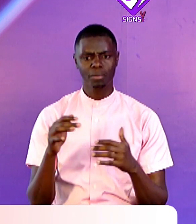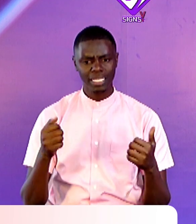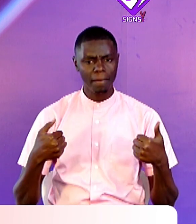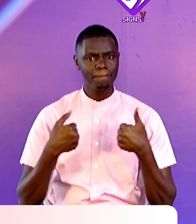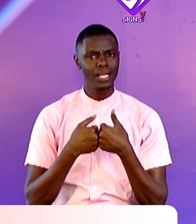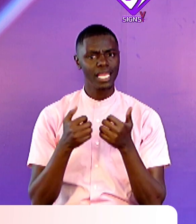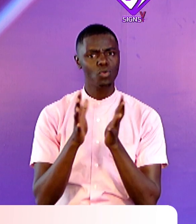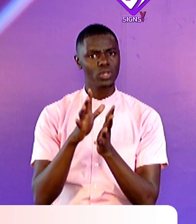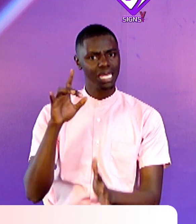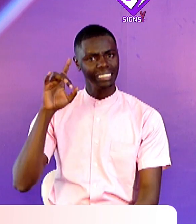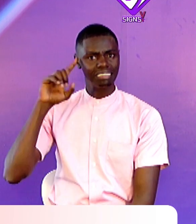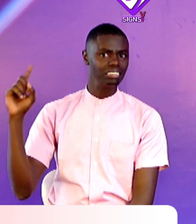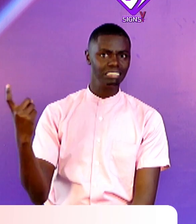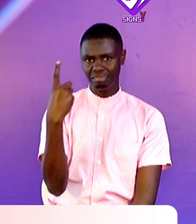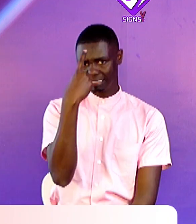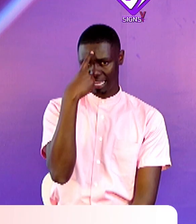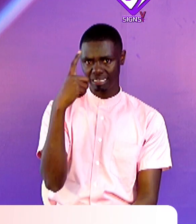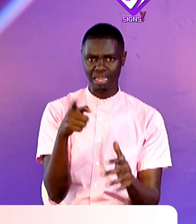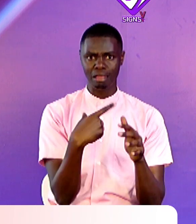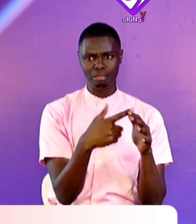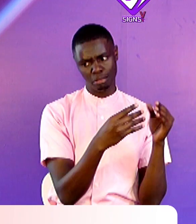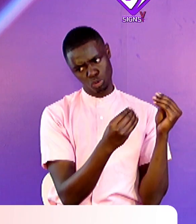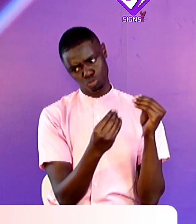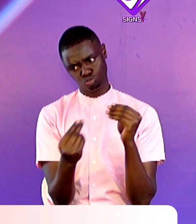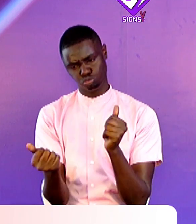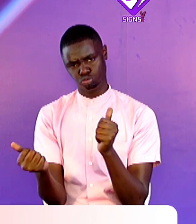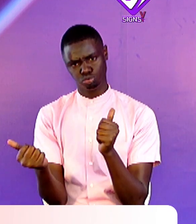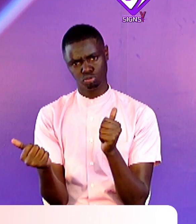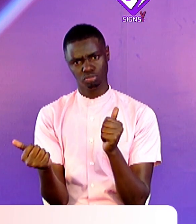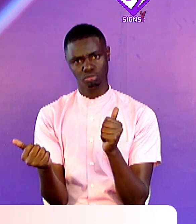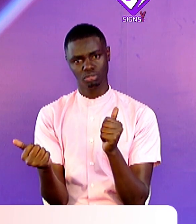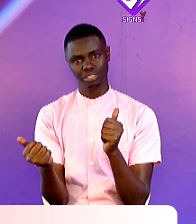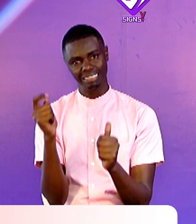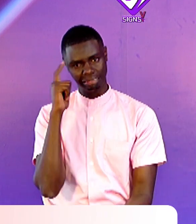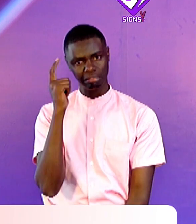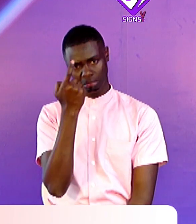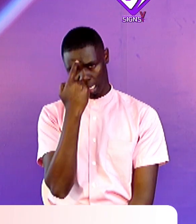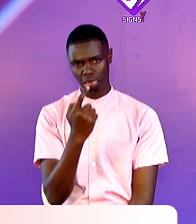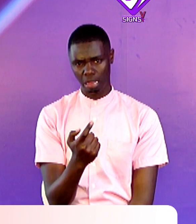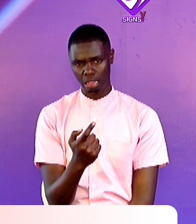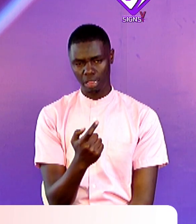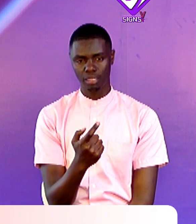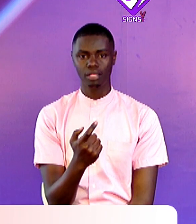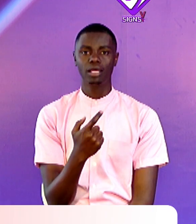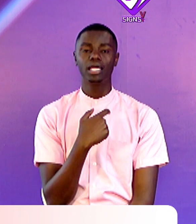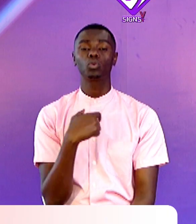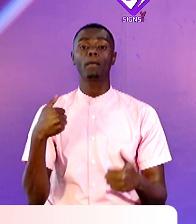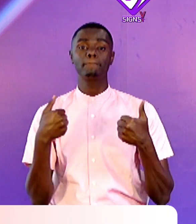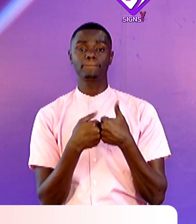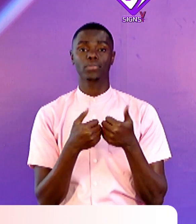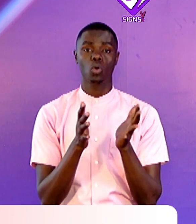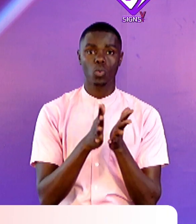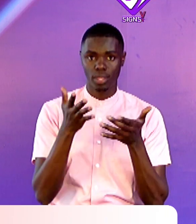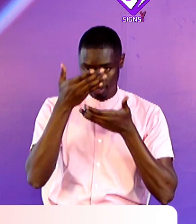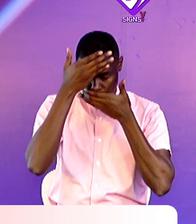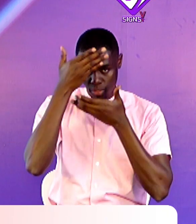such giants. Right. And then you end up doing better than they have done. Okay. And I'm even glad that they were put to play with the giants because,